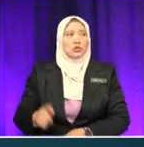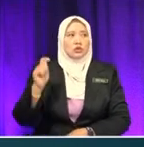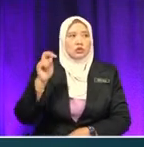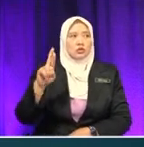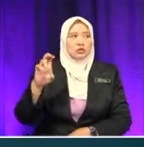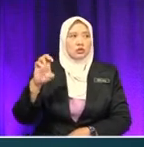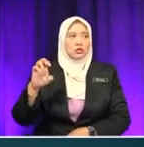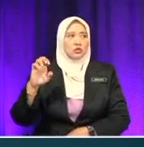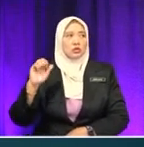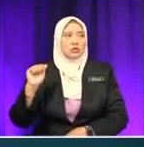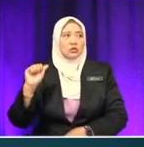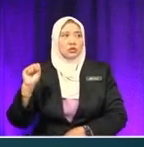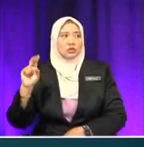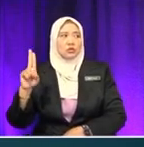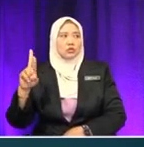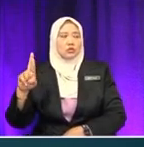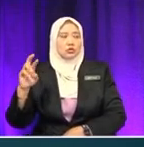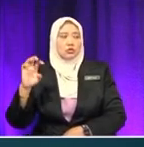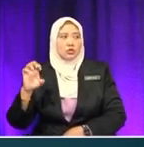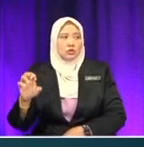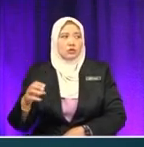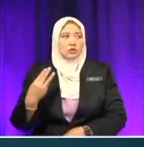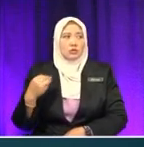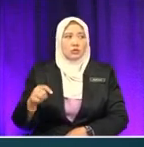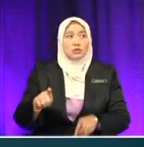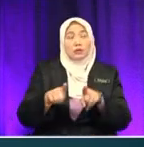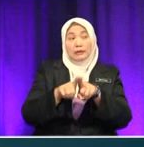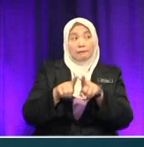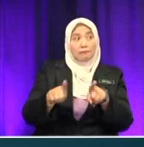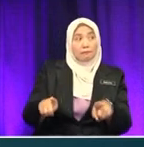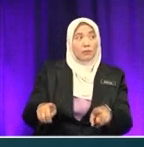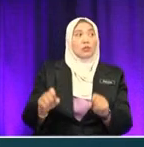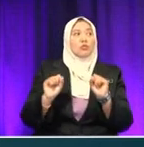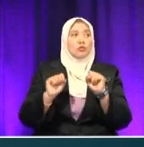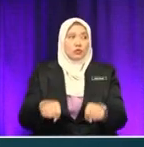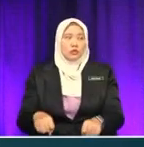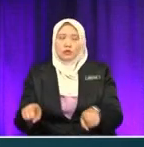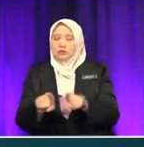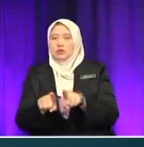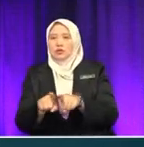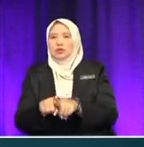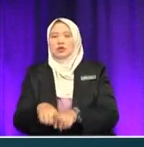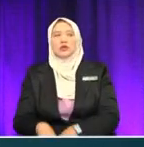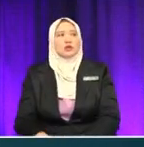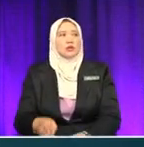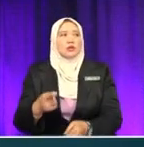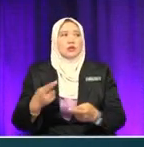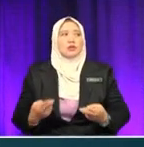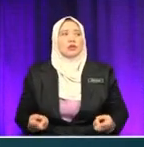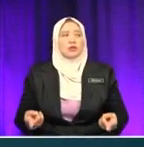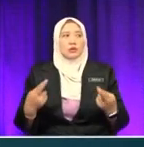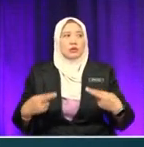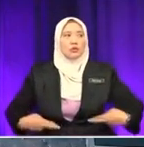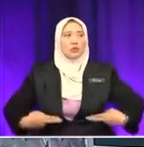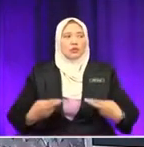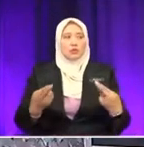can also reward myself despite being the best booster for me before the school session begins. Mm-hmm. So can you see the yellow color there? That